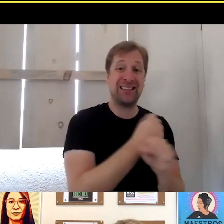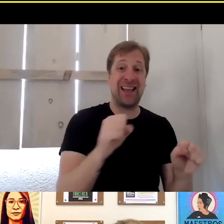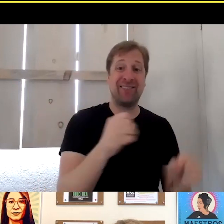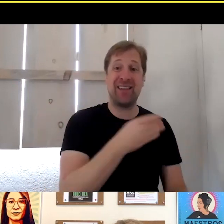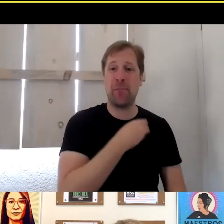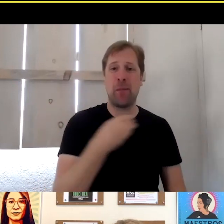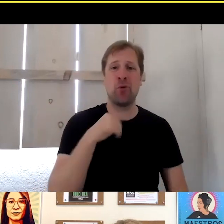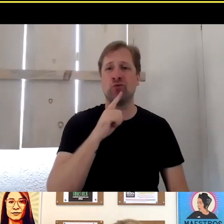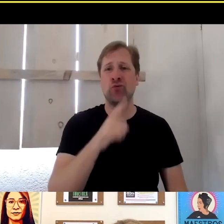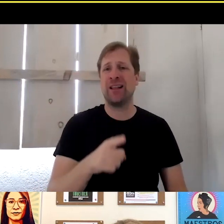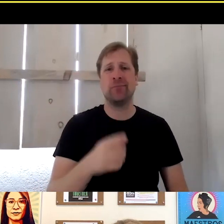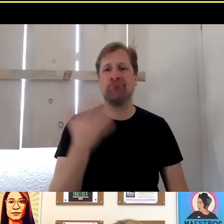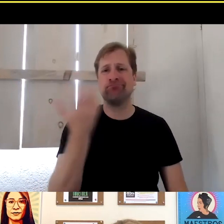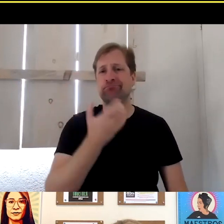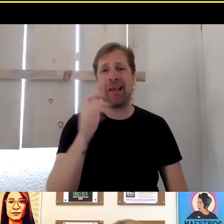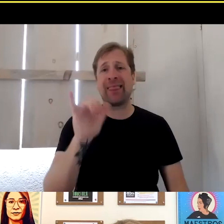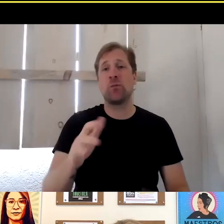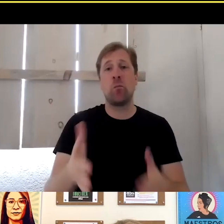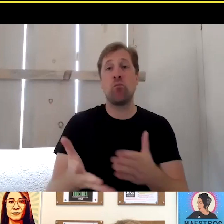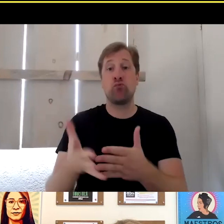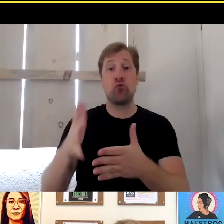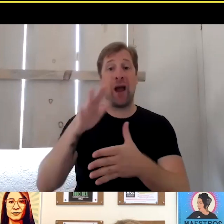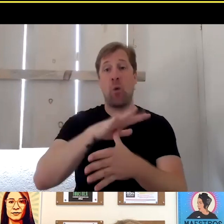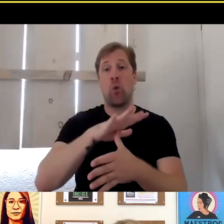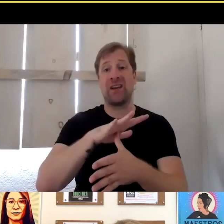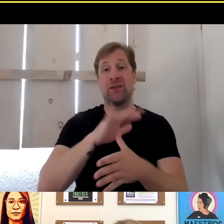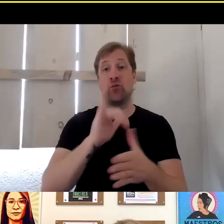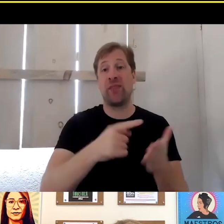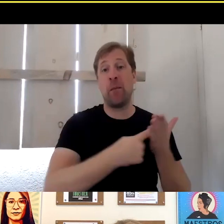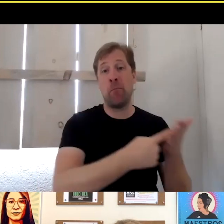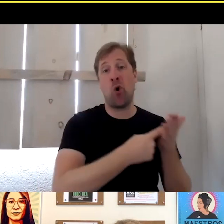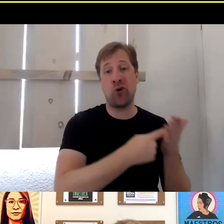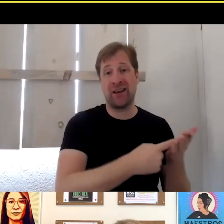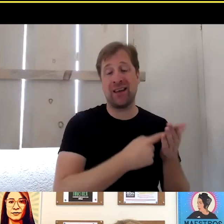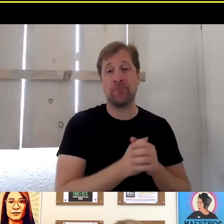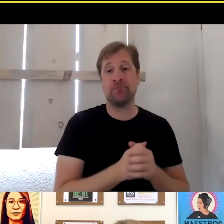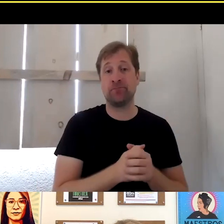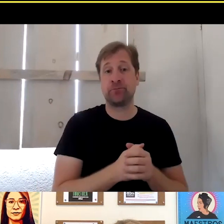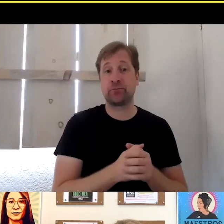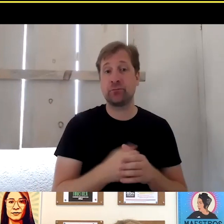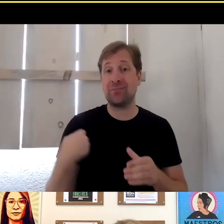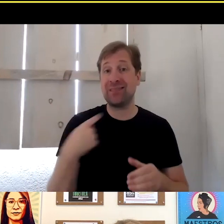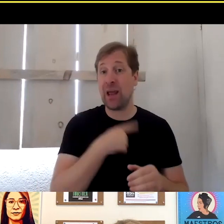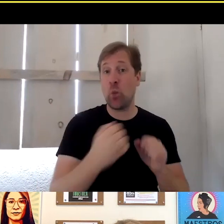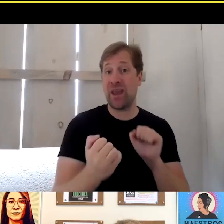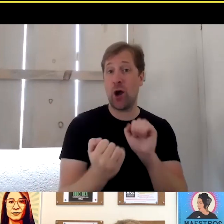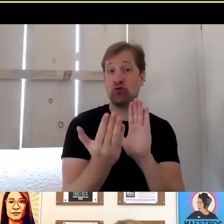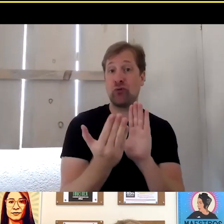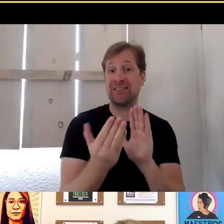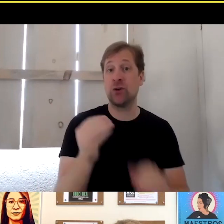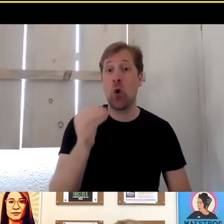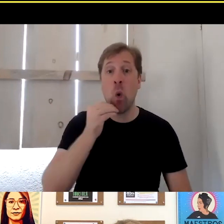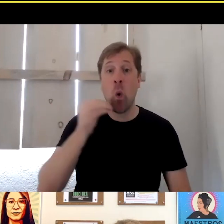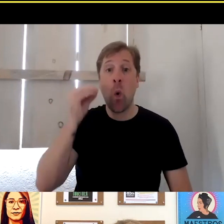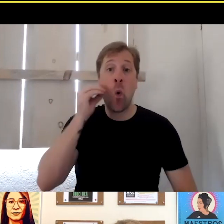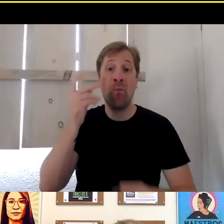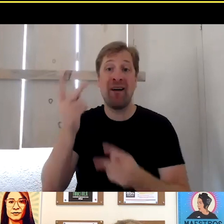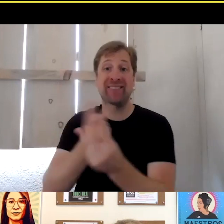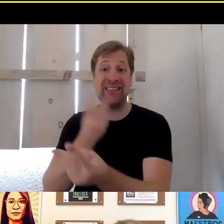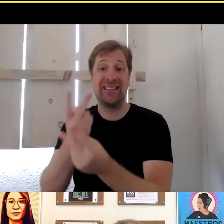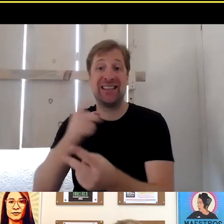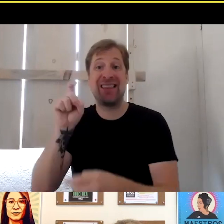priority throughout the bargaining process. We also addressed home visits and the need for equitable and